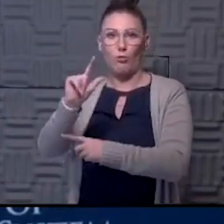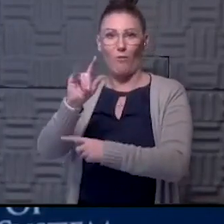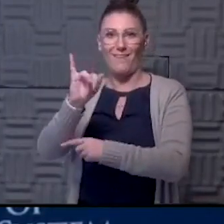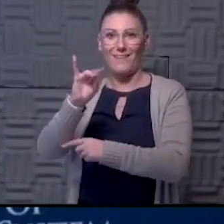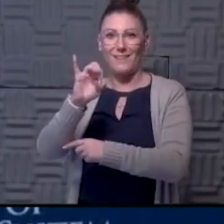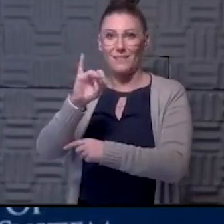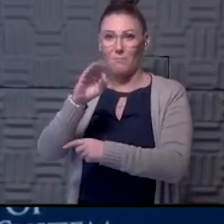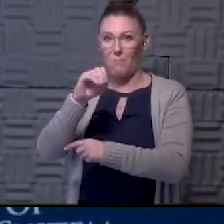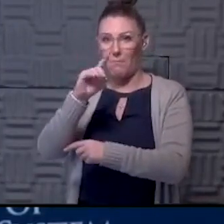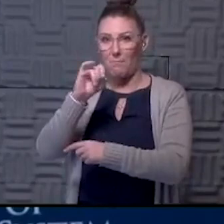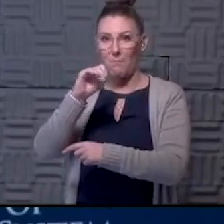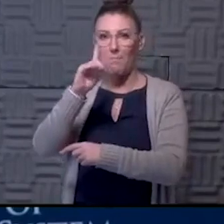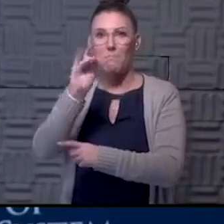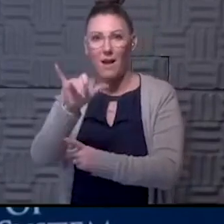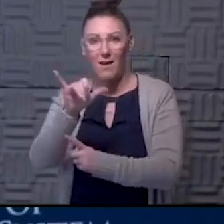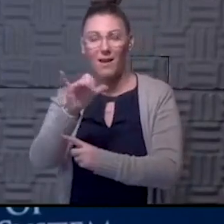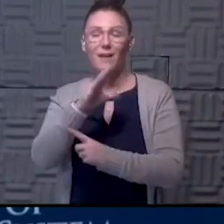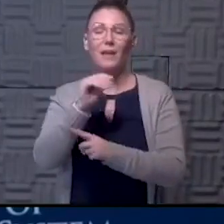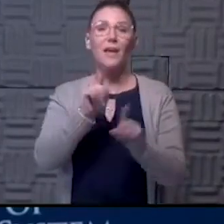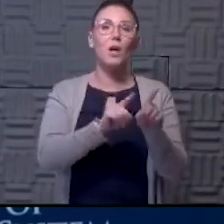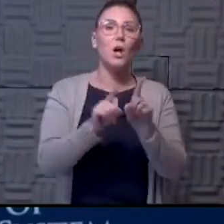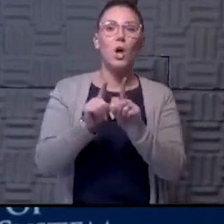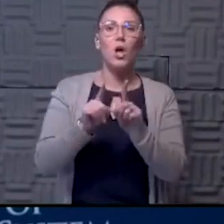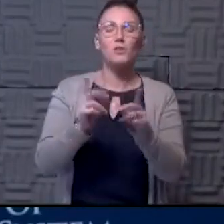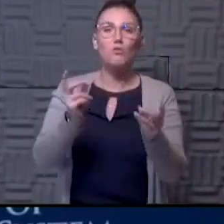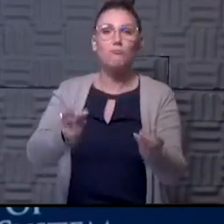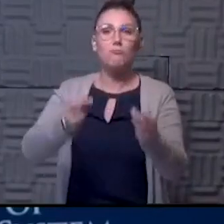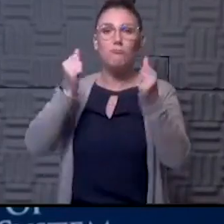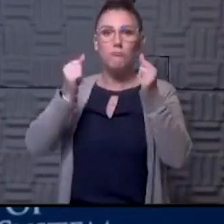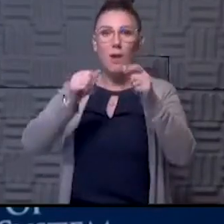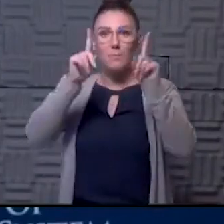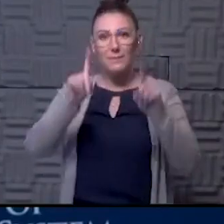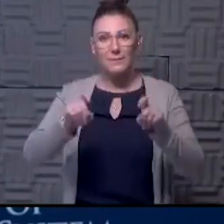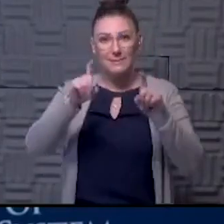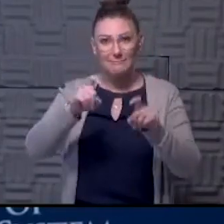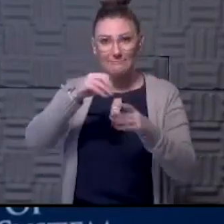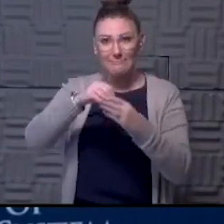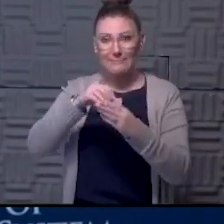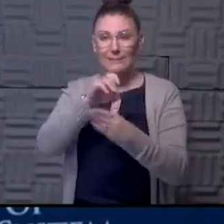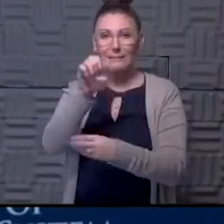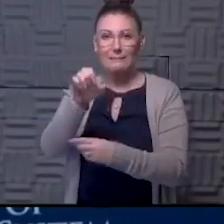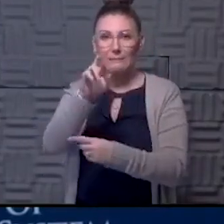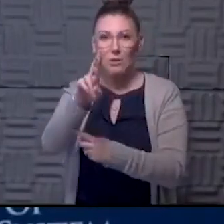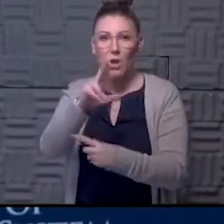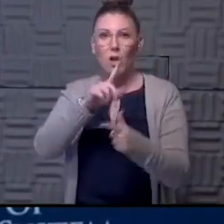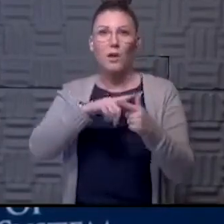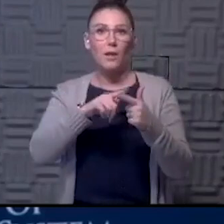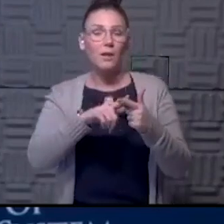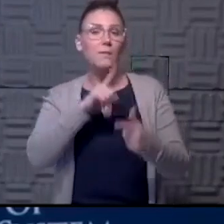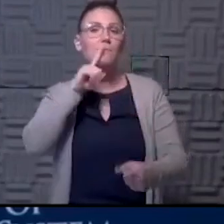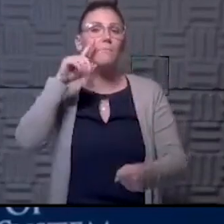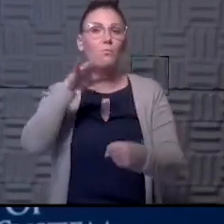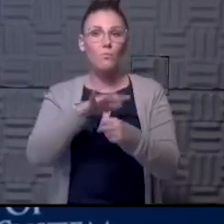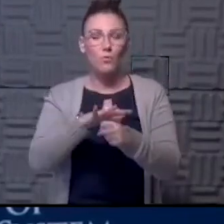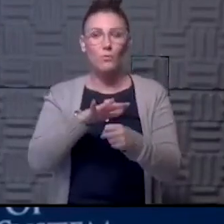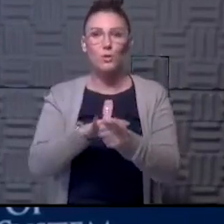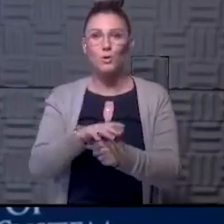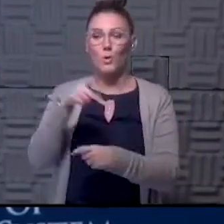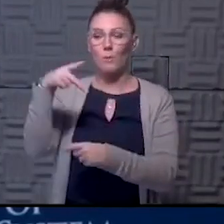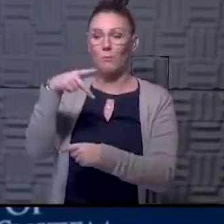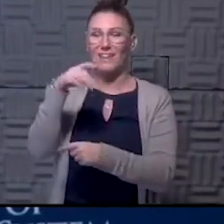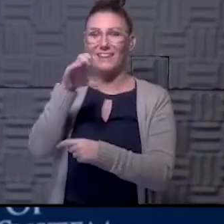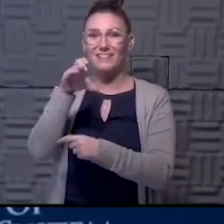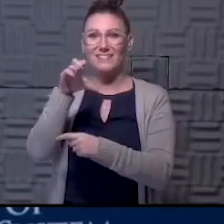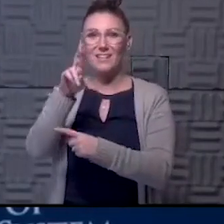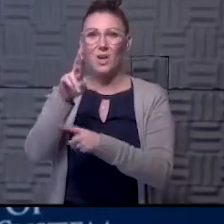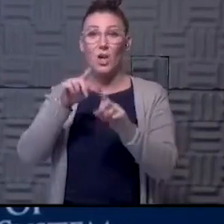on is being able to do a rapid test in the ER, and then we'll do a confirmatory positive PCR. But once we can do